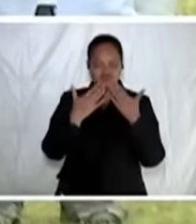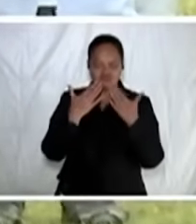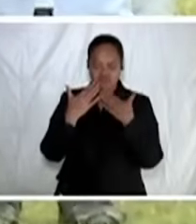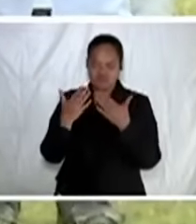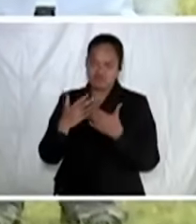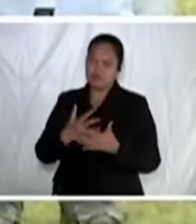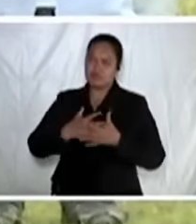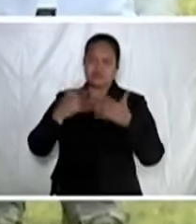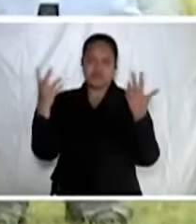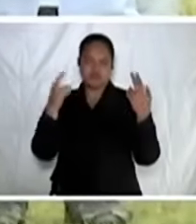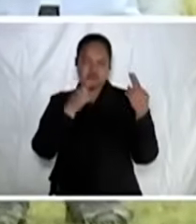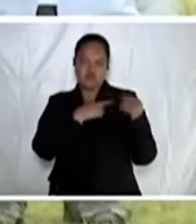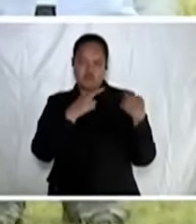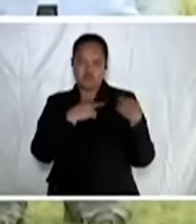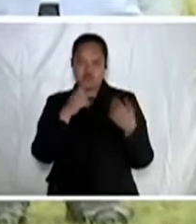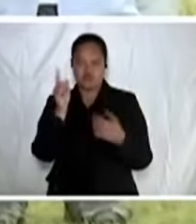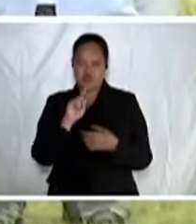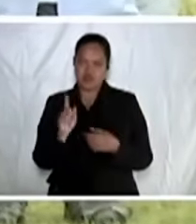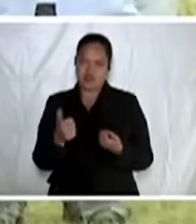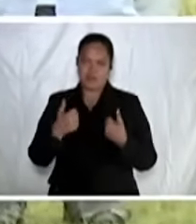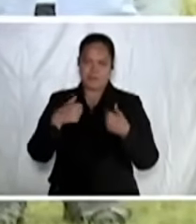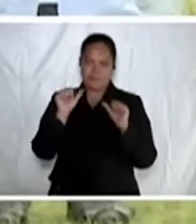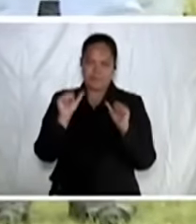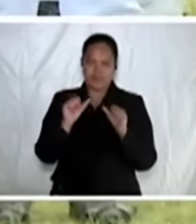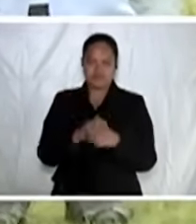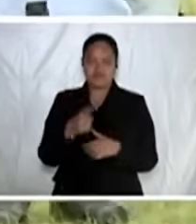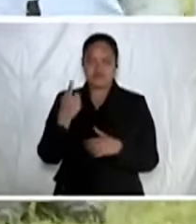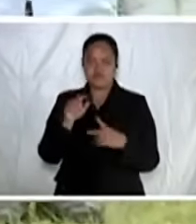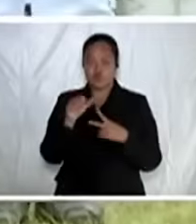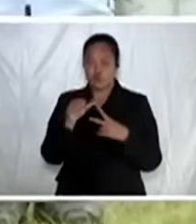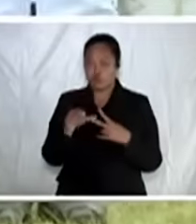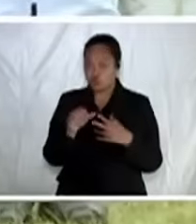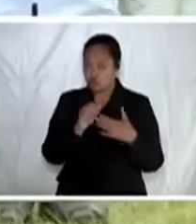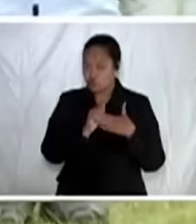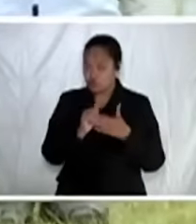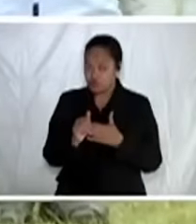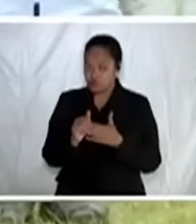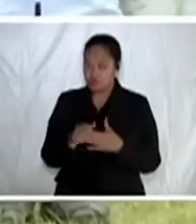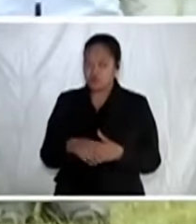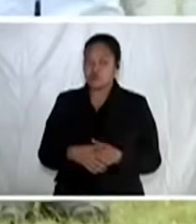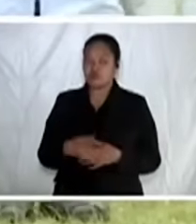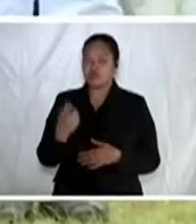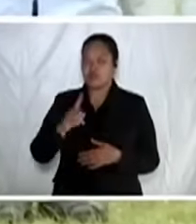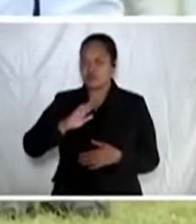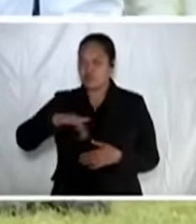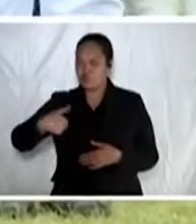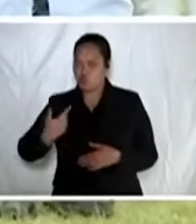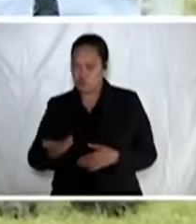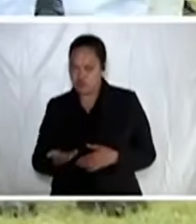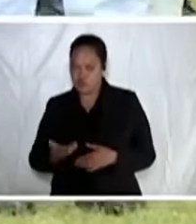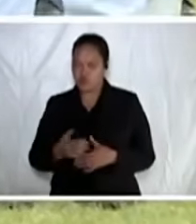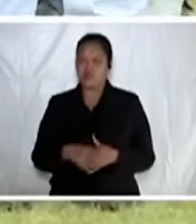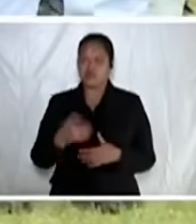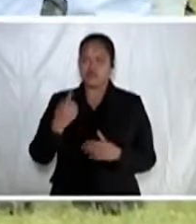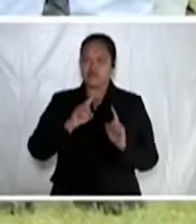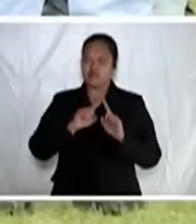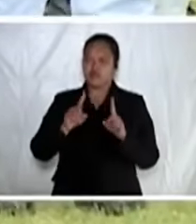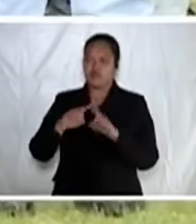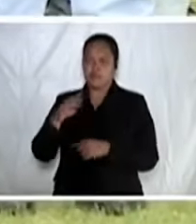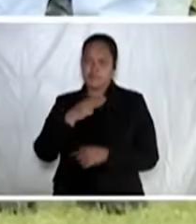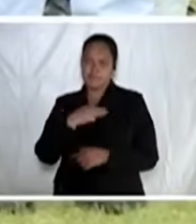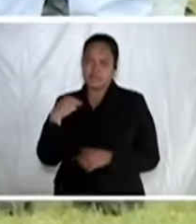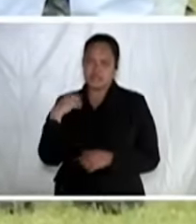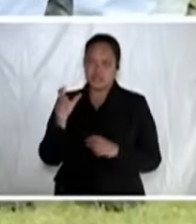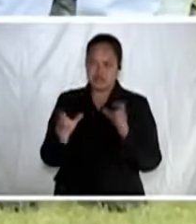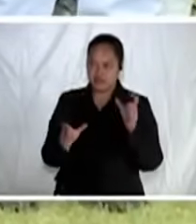lebu era sa menga rabrawa karitiko talangani lilu ni nonda mati ni tu na randini lilu ni mati ni tu o era na be ministers o